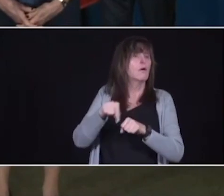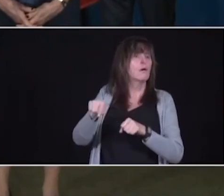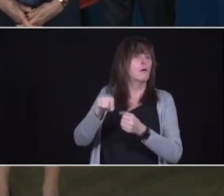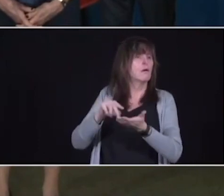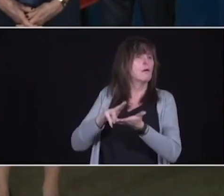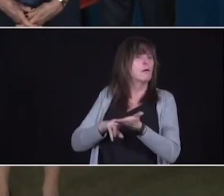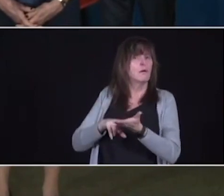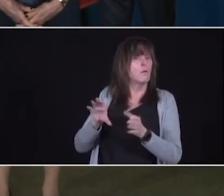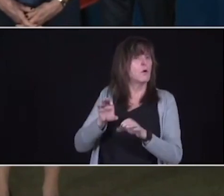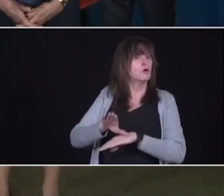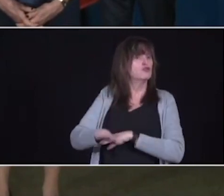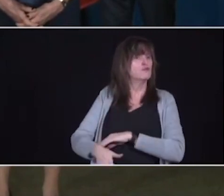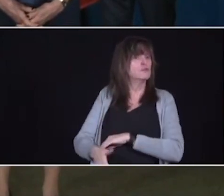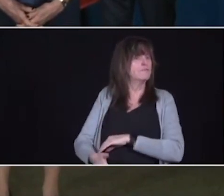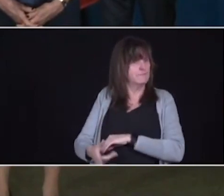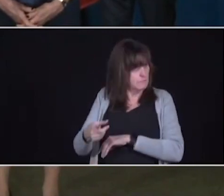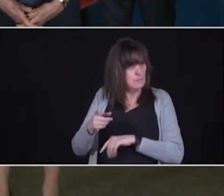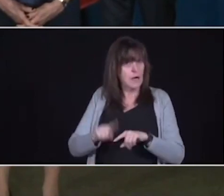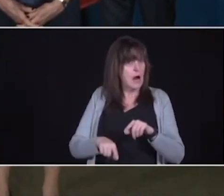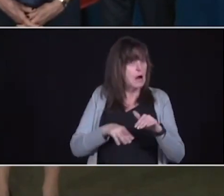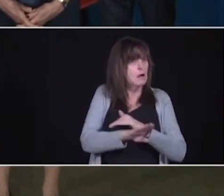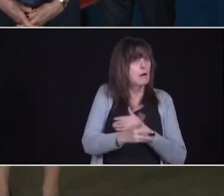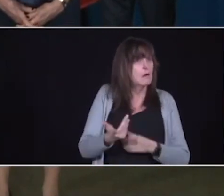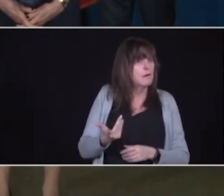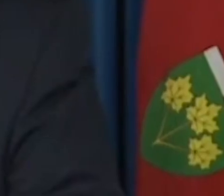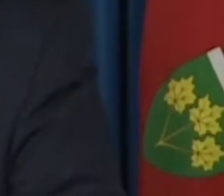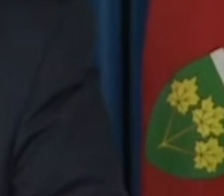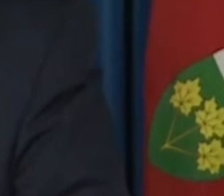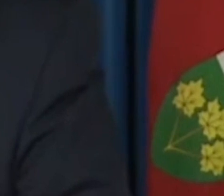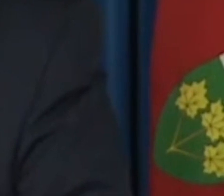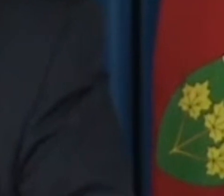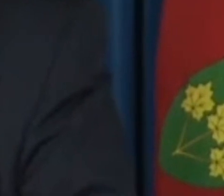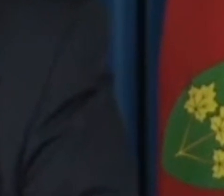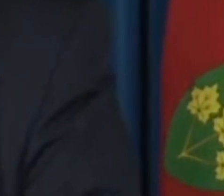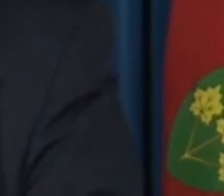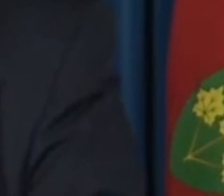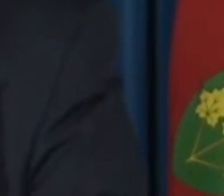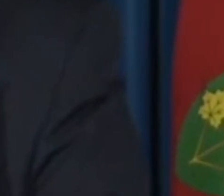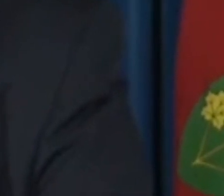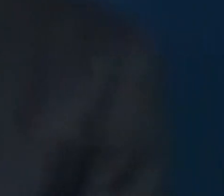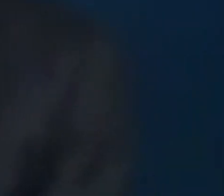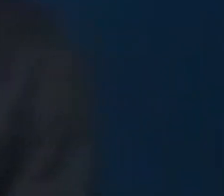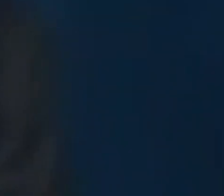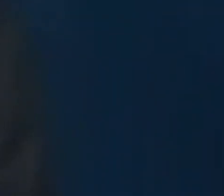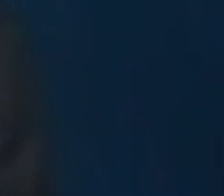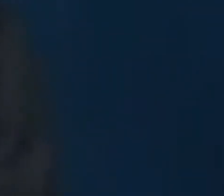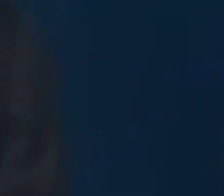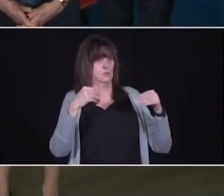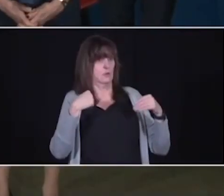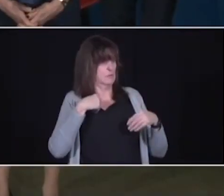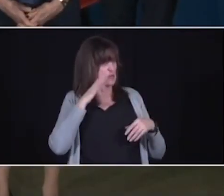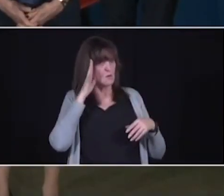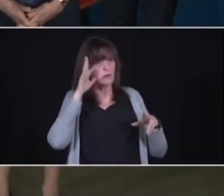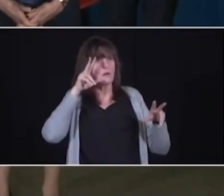with big box stores. And I want to talk again for a second about big box stores. I'm going to come down on them like an 800-pound gorilla.